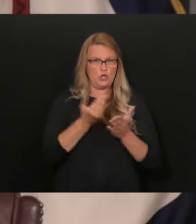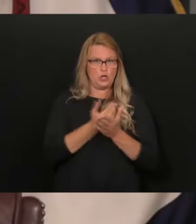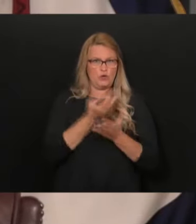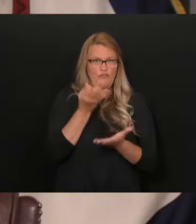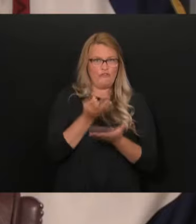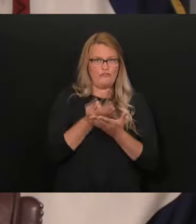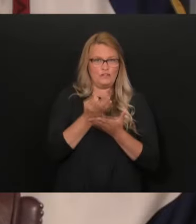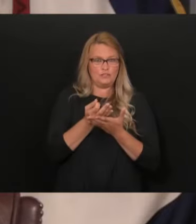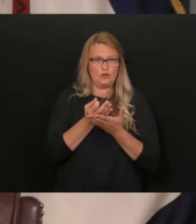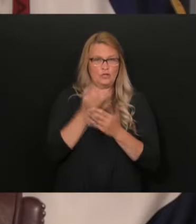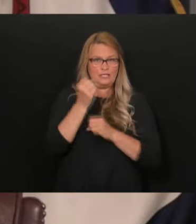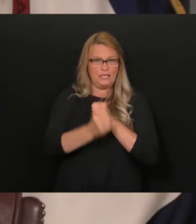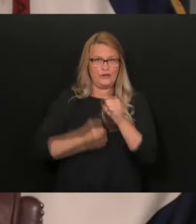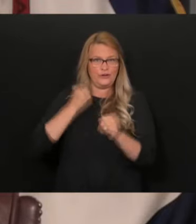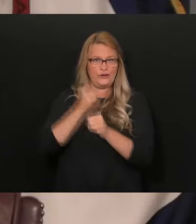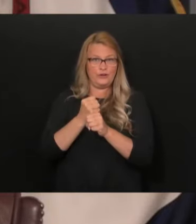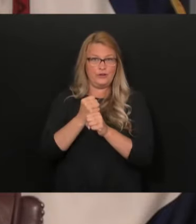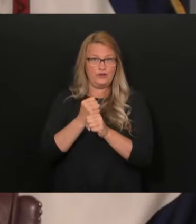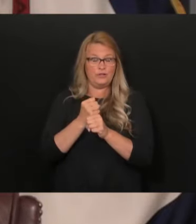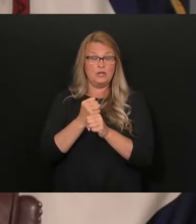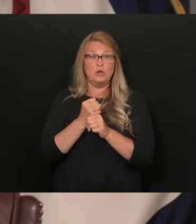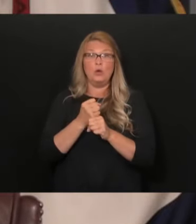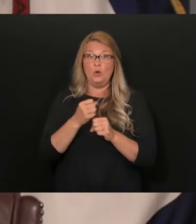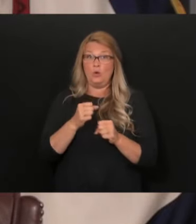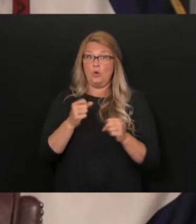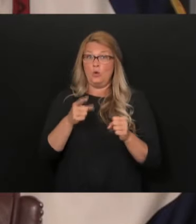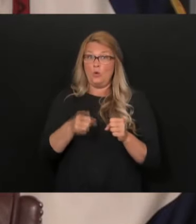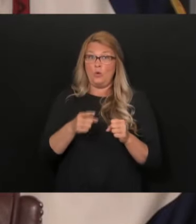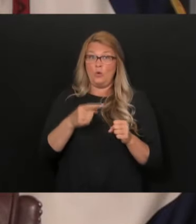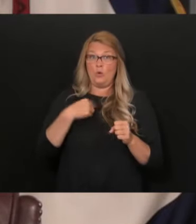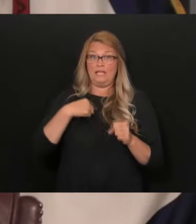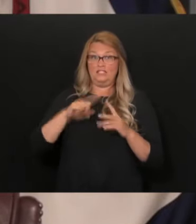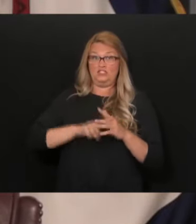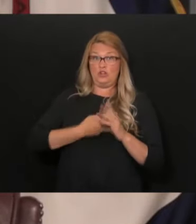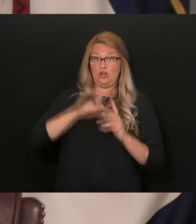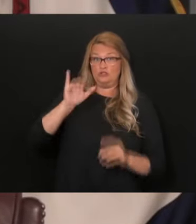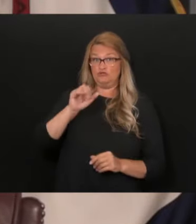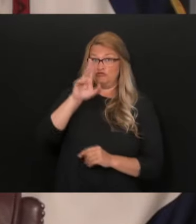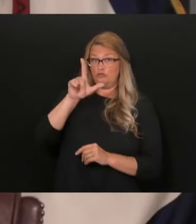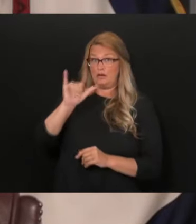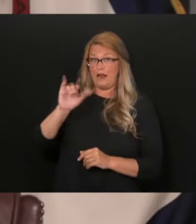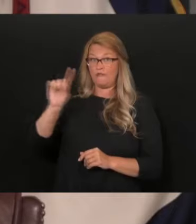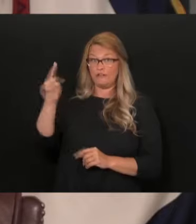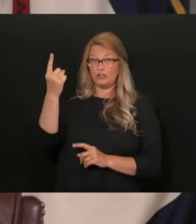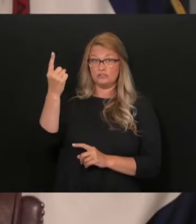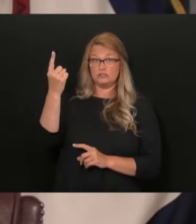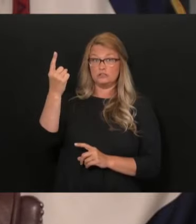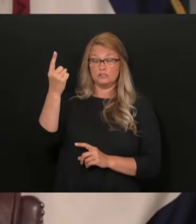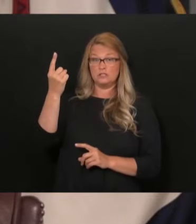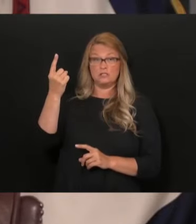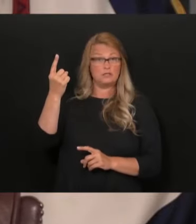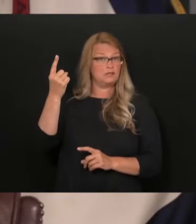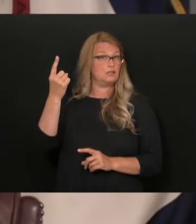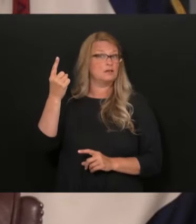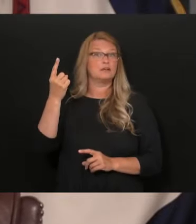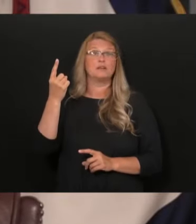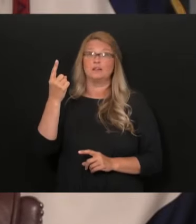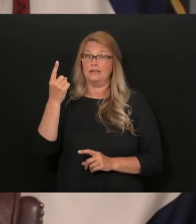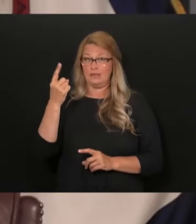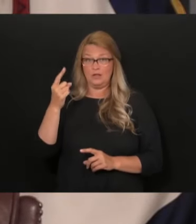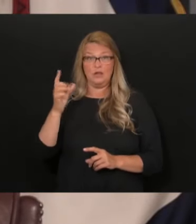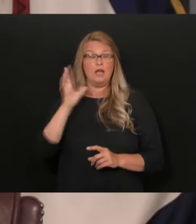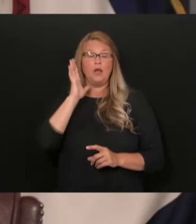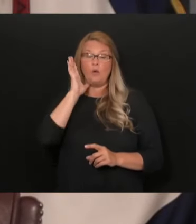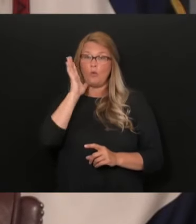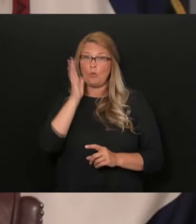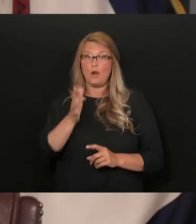to happen? Here's exactly what's going to happen. When you roll into July, you're going to have to do exactly how we do on